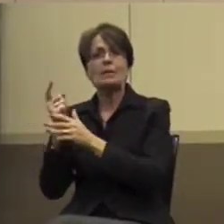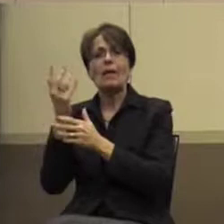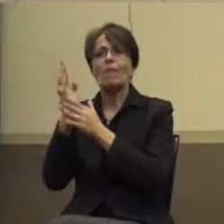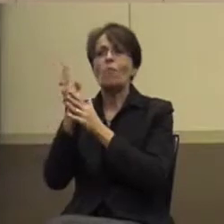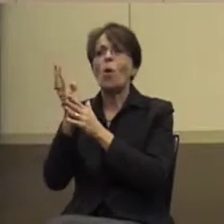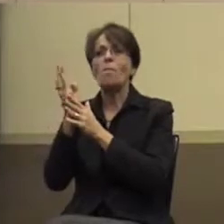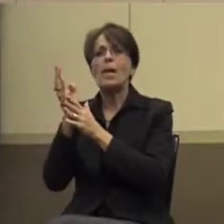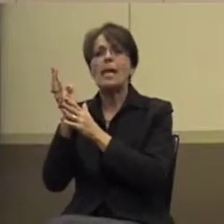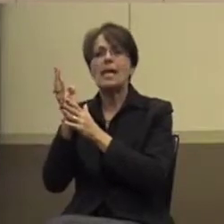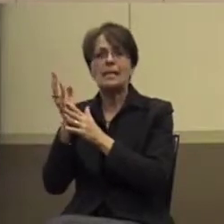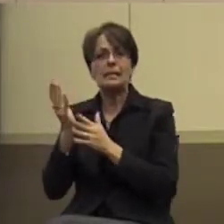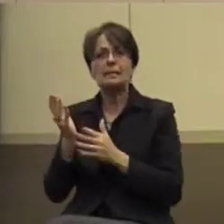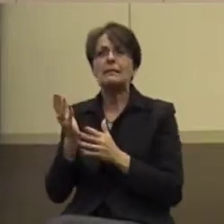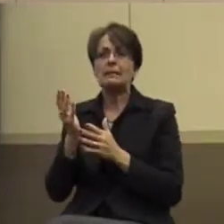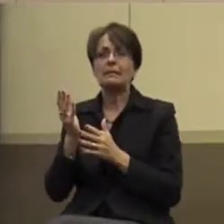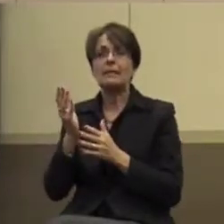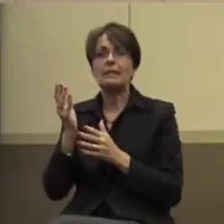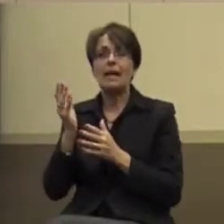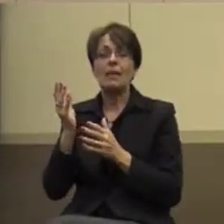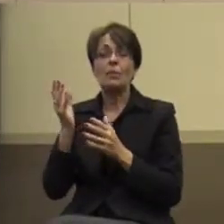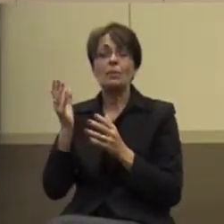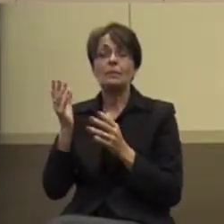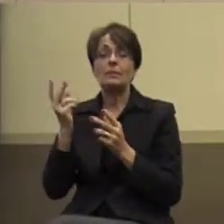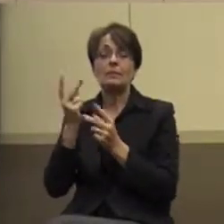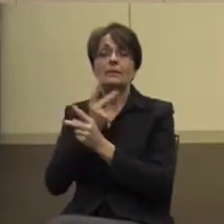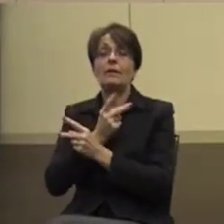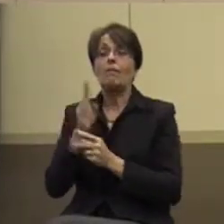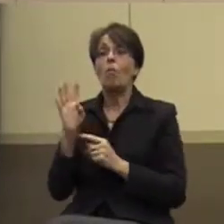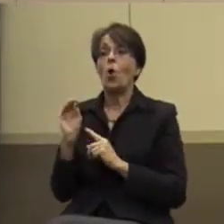like a 4-minute, then maybe you'd say like a 40